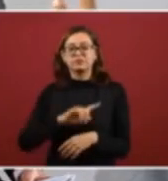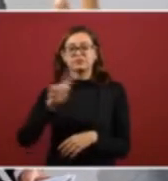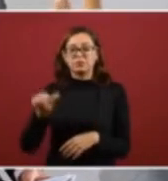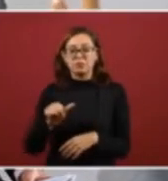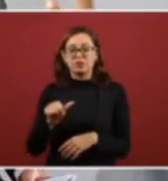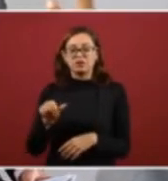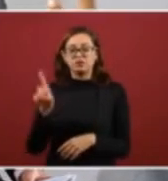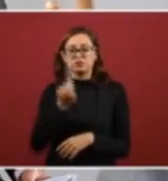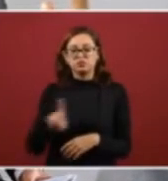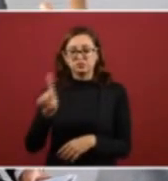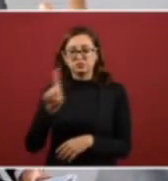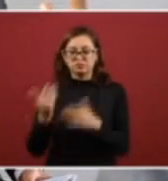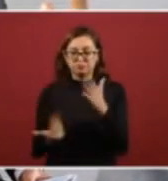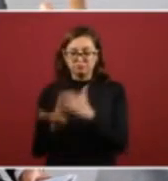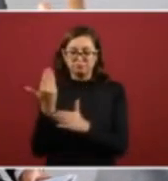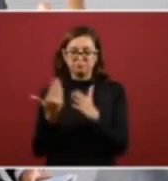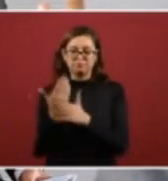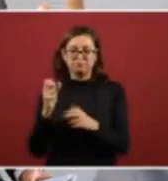Sunday in the morning.